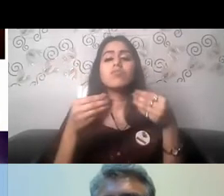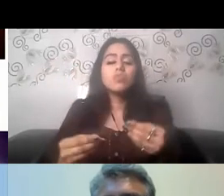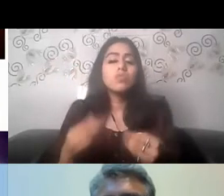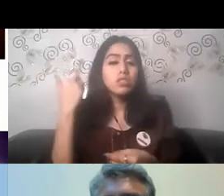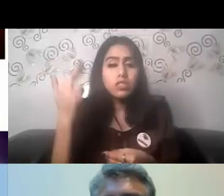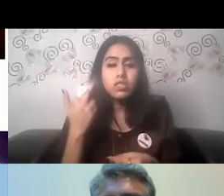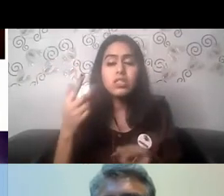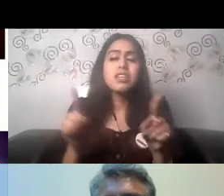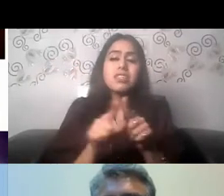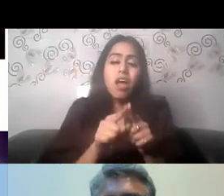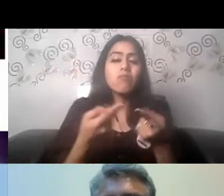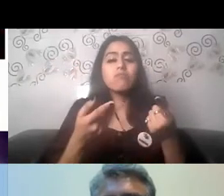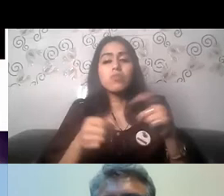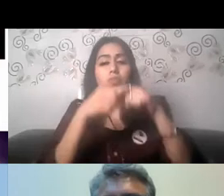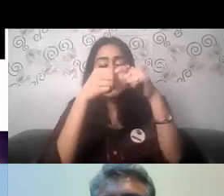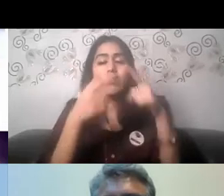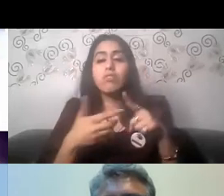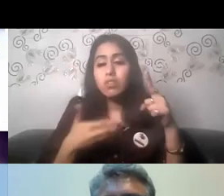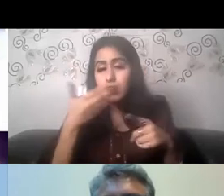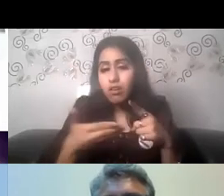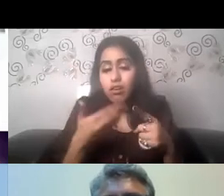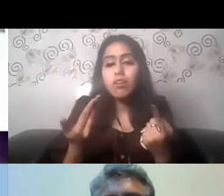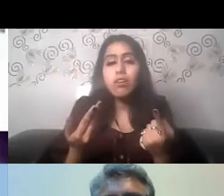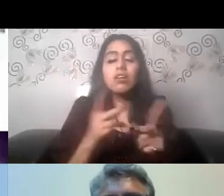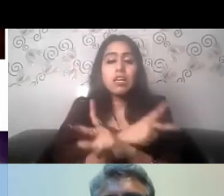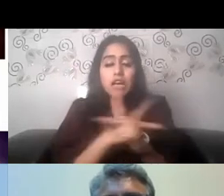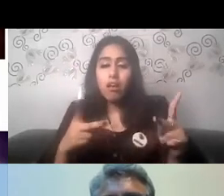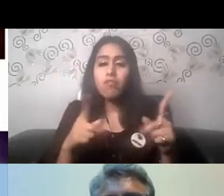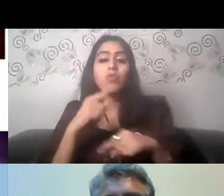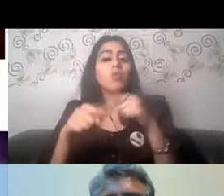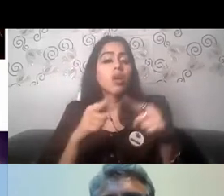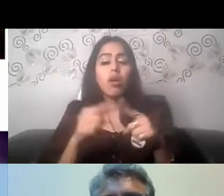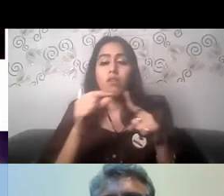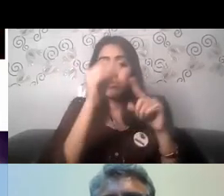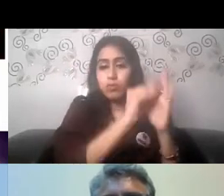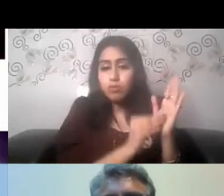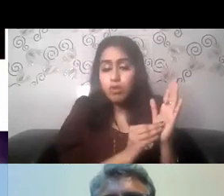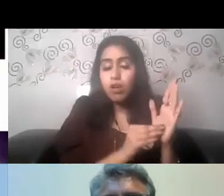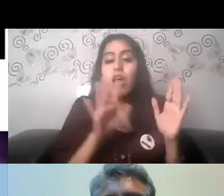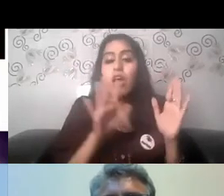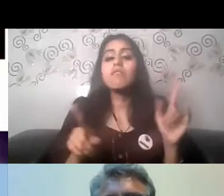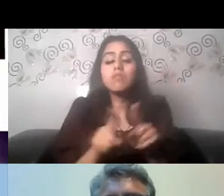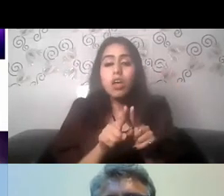disability equality training, but it's also about policies. Do you have a reasonable adjustment policy in